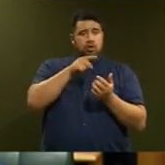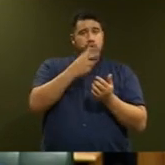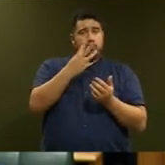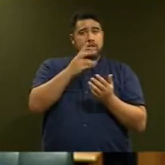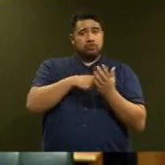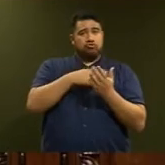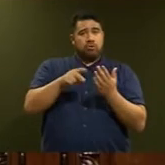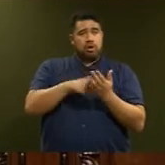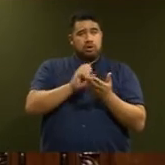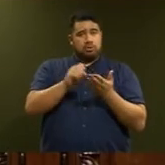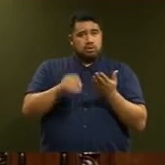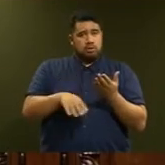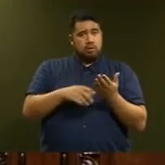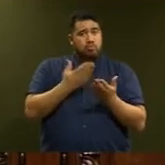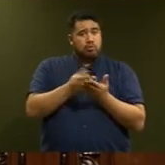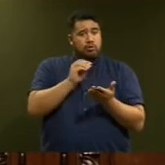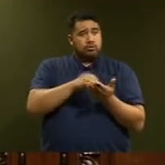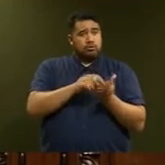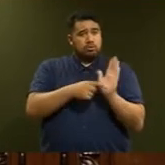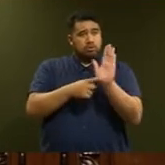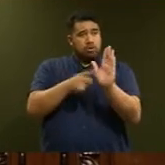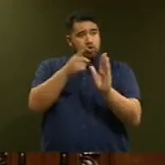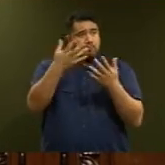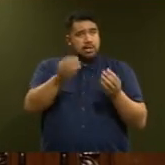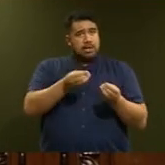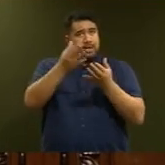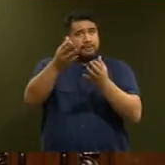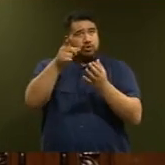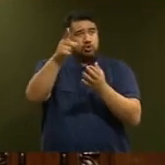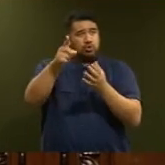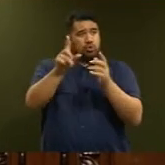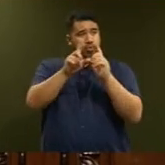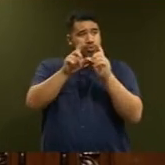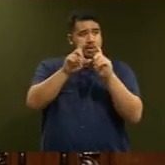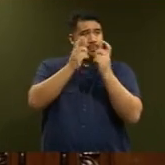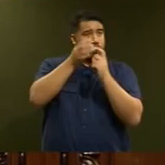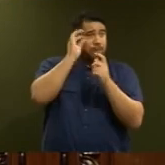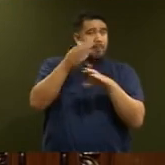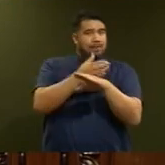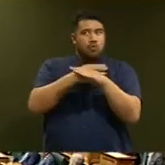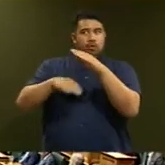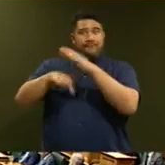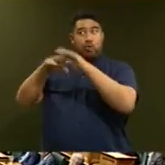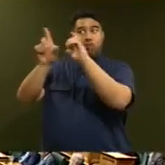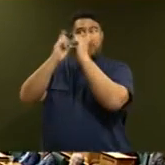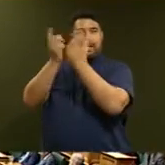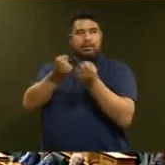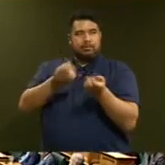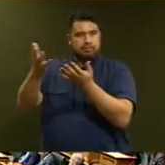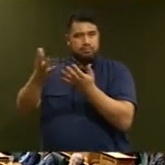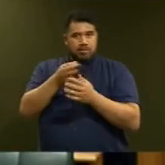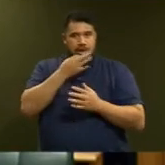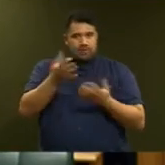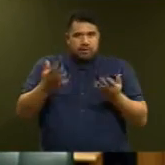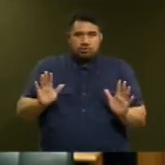want an answer. Well, I thought I heard an answer. More than just addressed. It was about the future. The Honourable Simon Bridges.